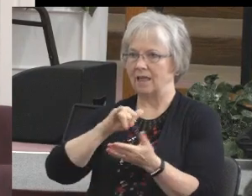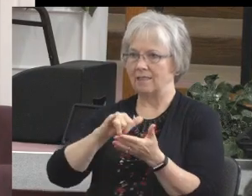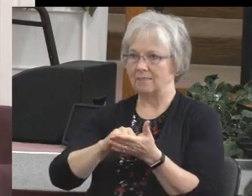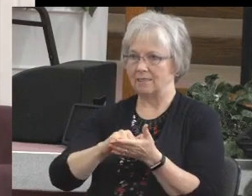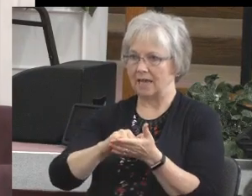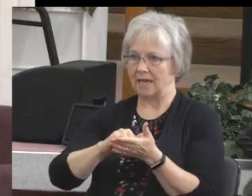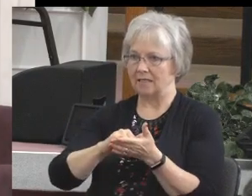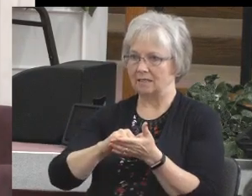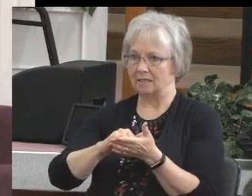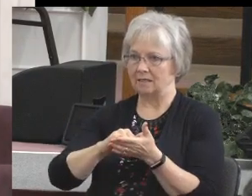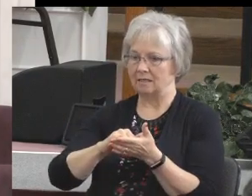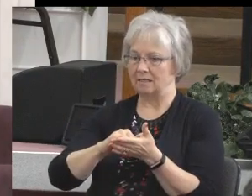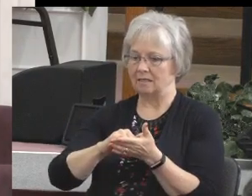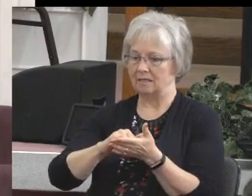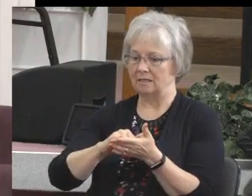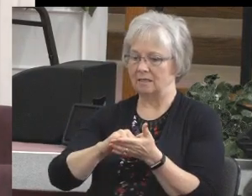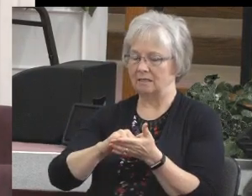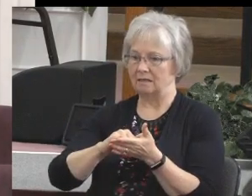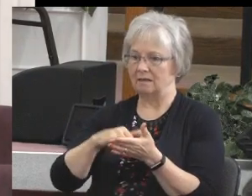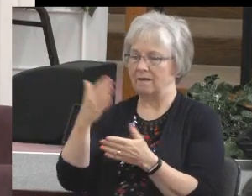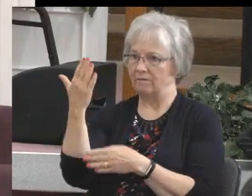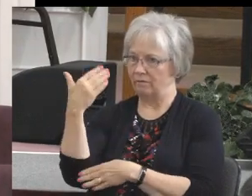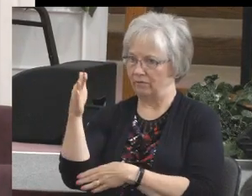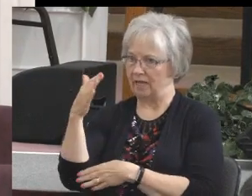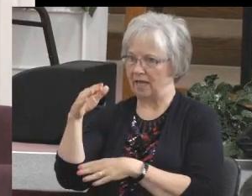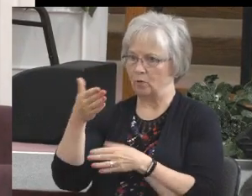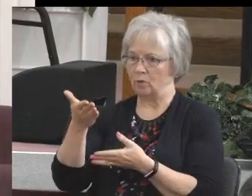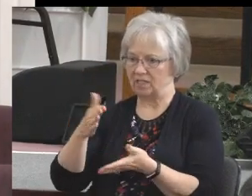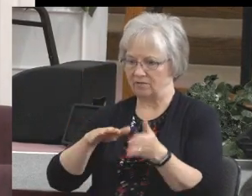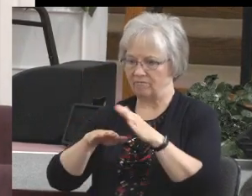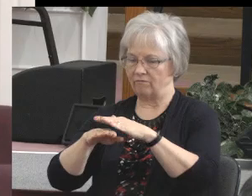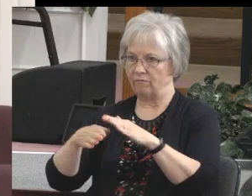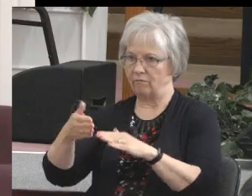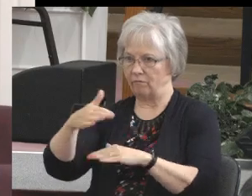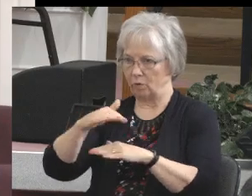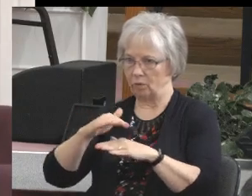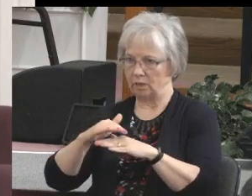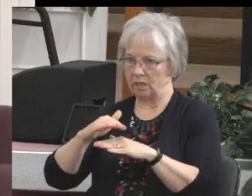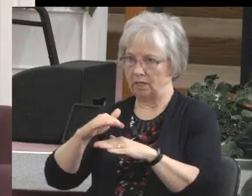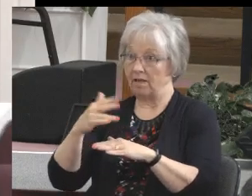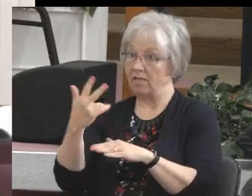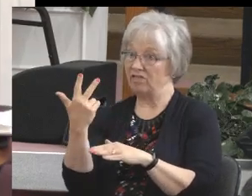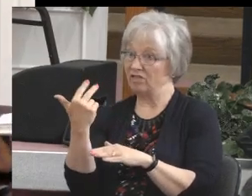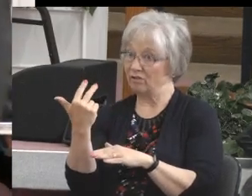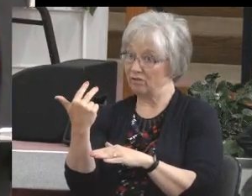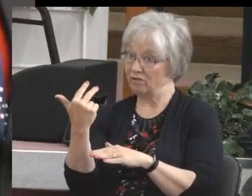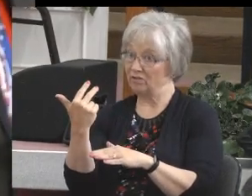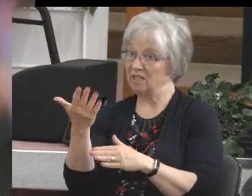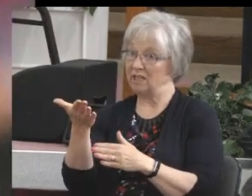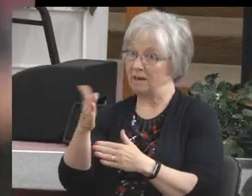when it is folded, as I showed you the boys and girls a minute ago, there are 13 folds in that flag.